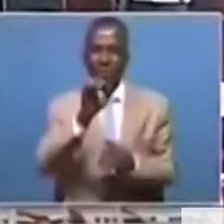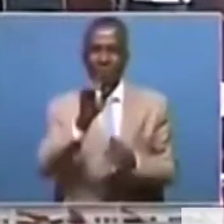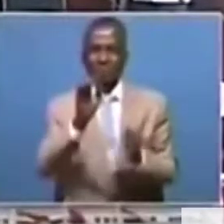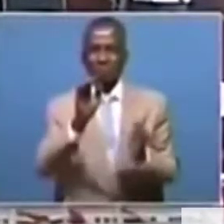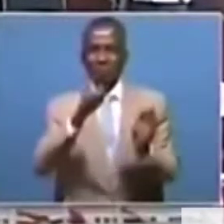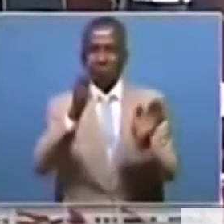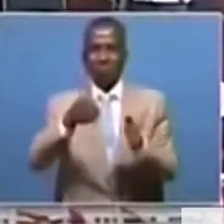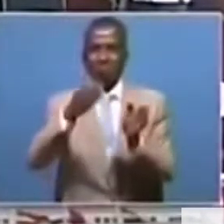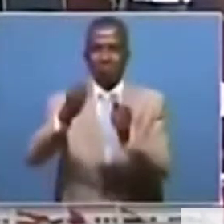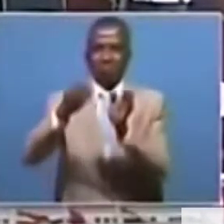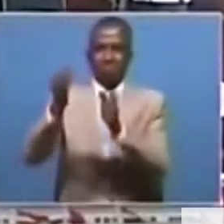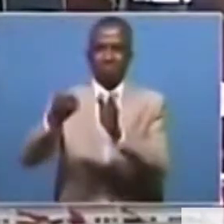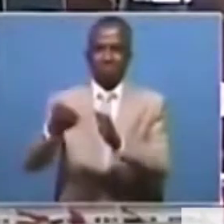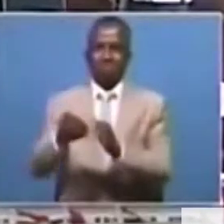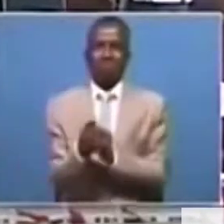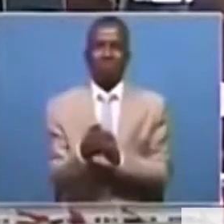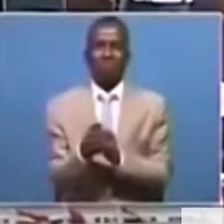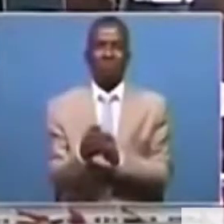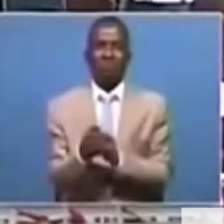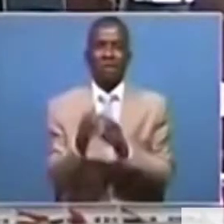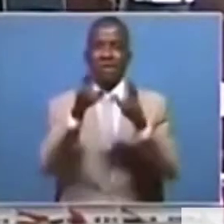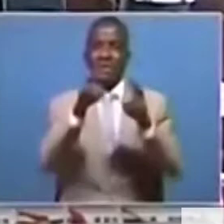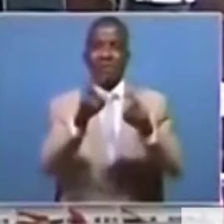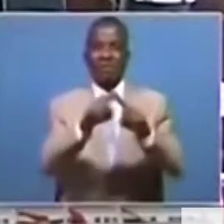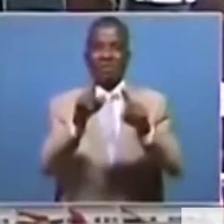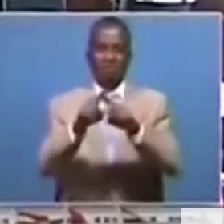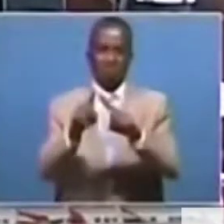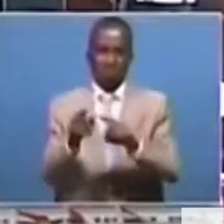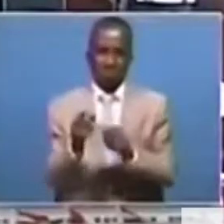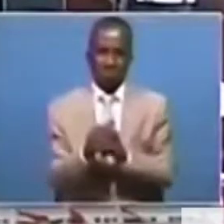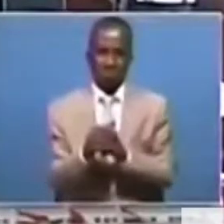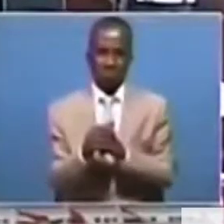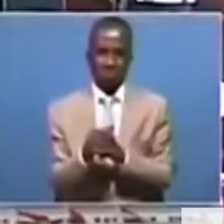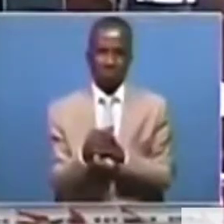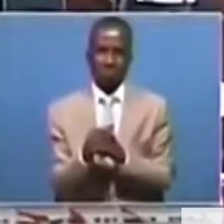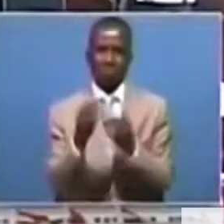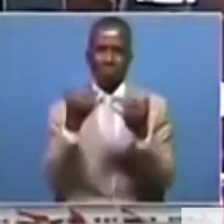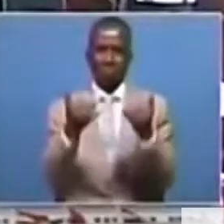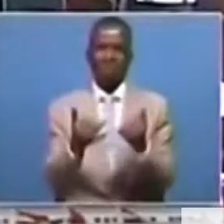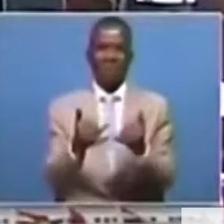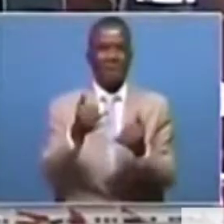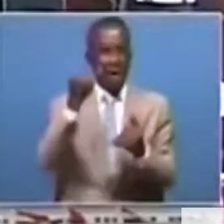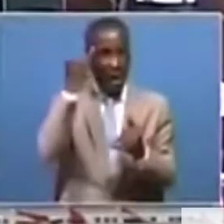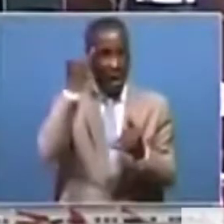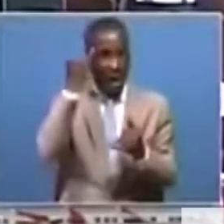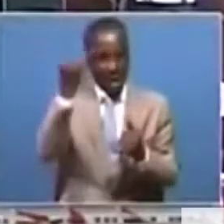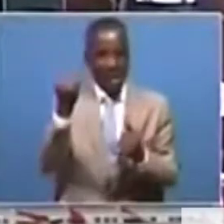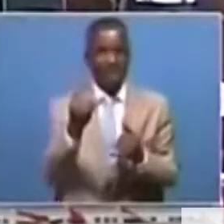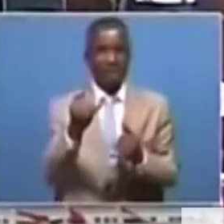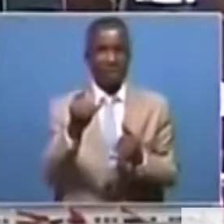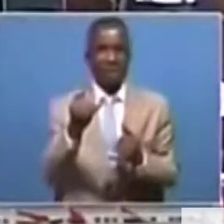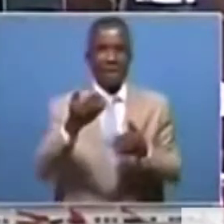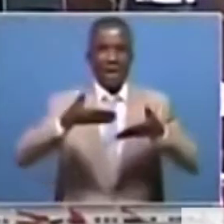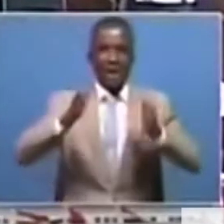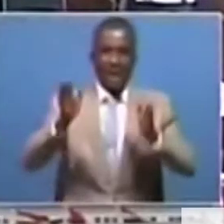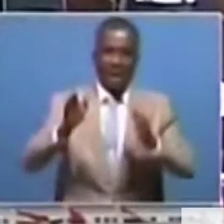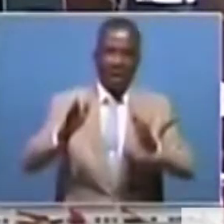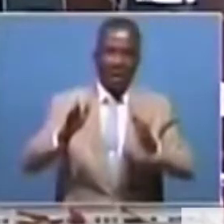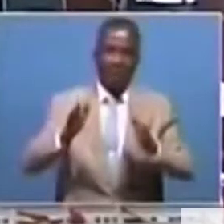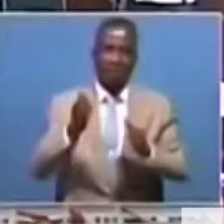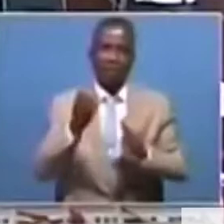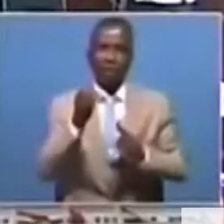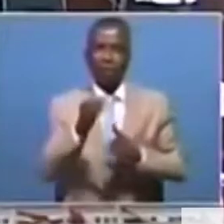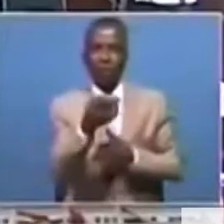1989-81, Law Terms 531 and 532, Court of Appeal, held that the rationale behind the denial or grant of permission to order a new